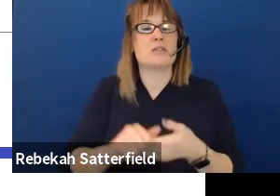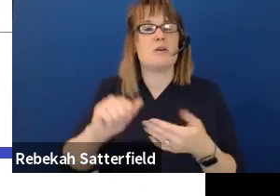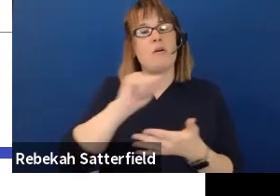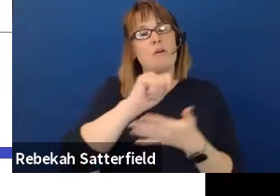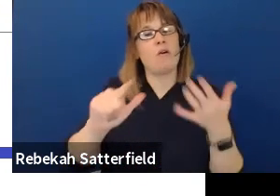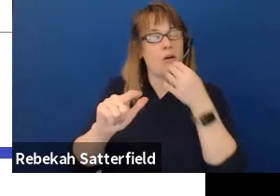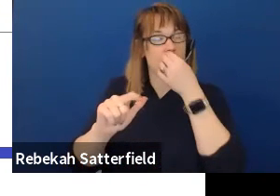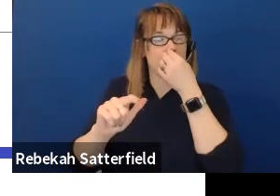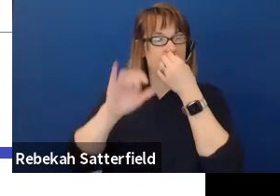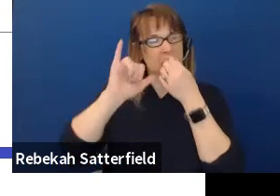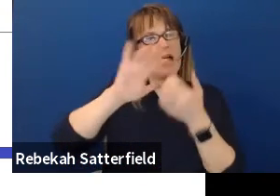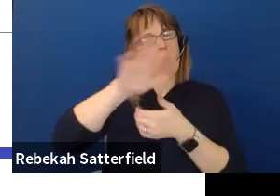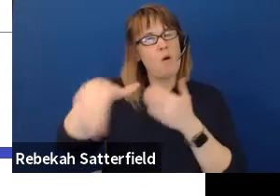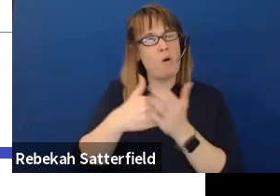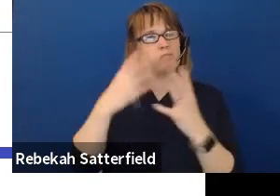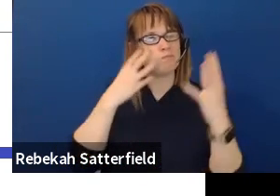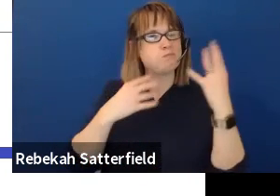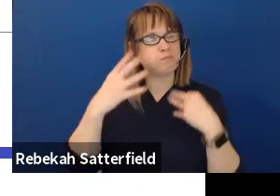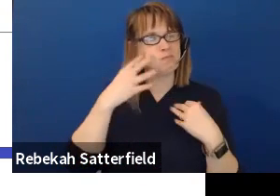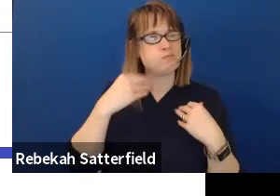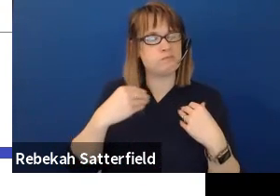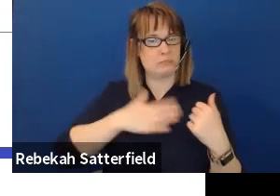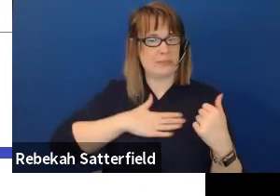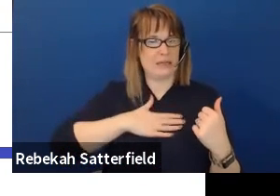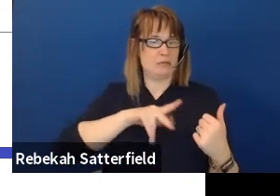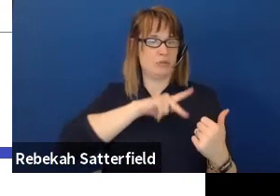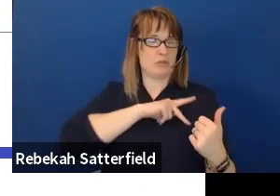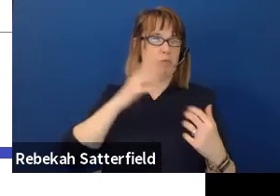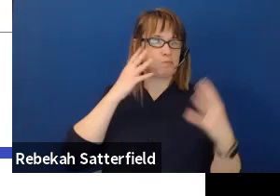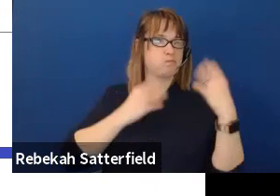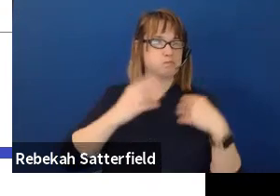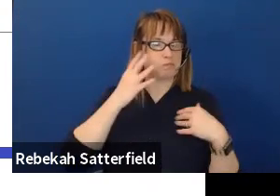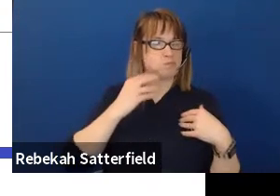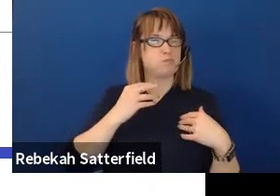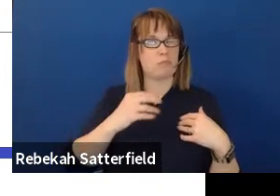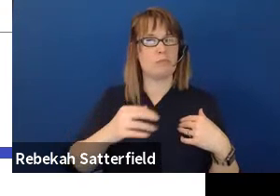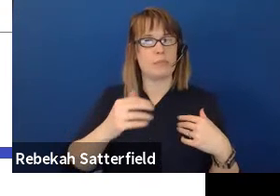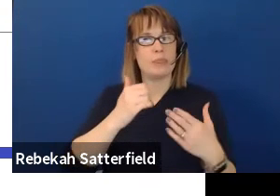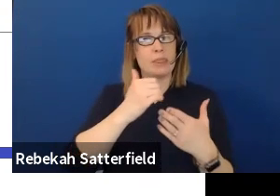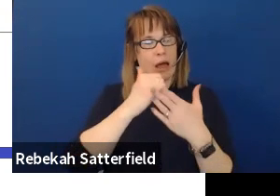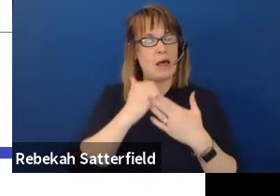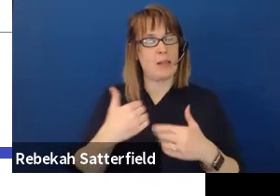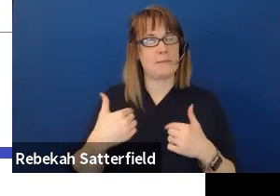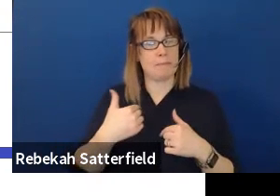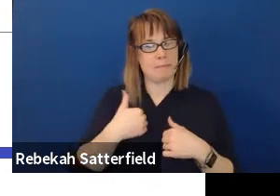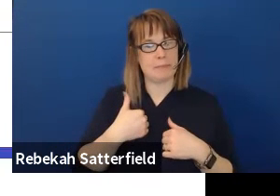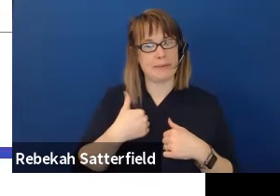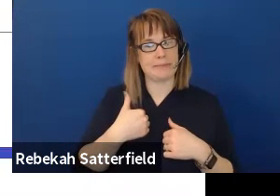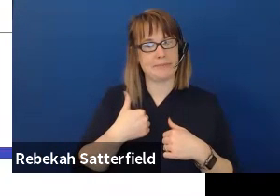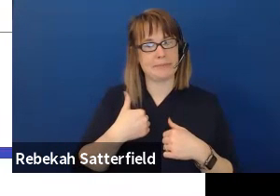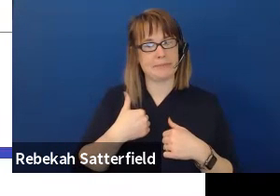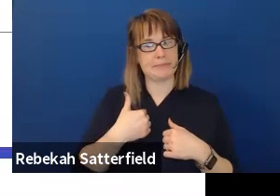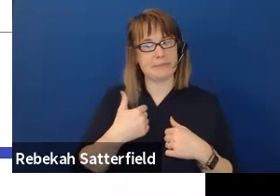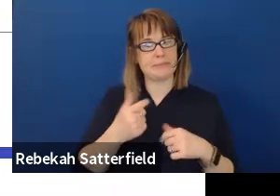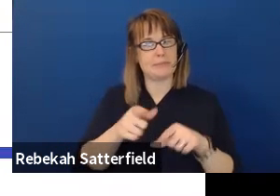these experiences that I've had in my life have really taught me to,